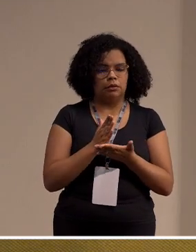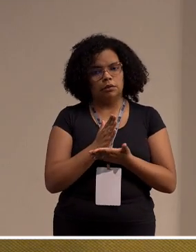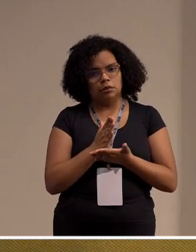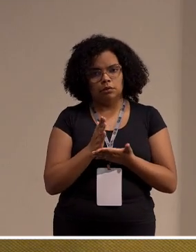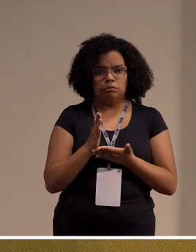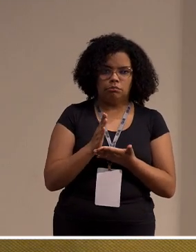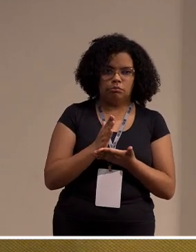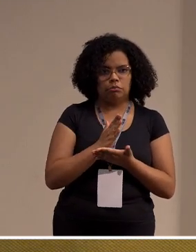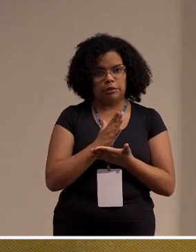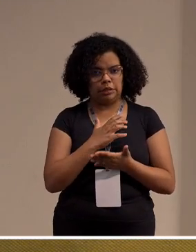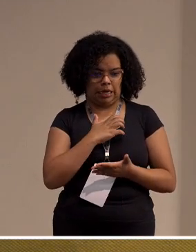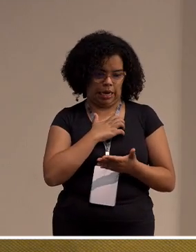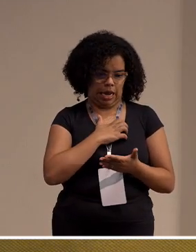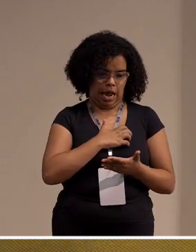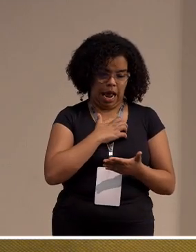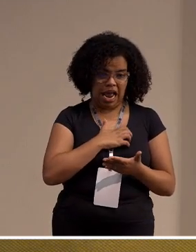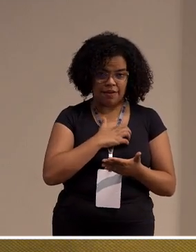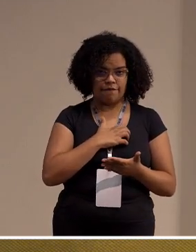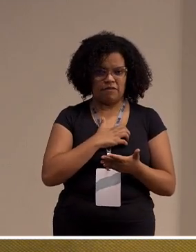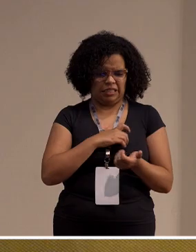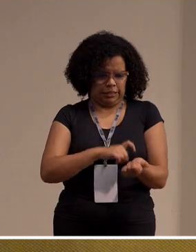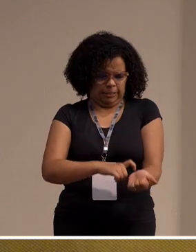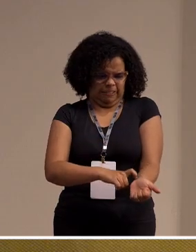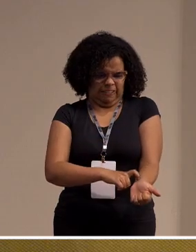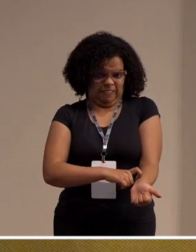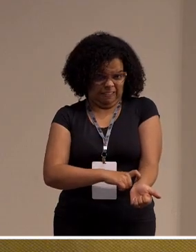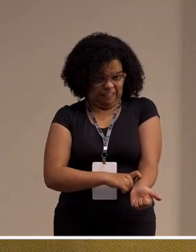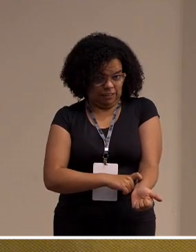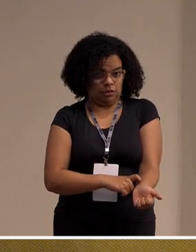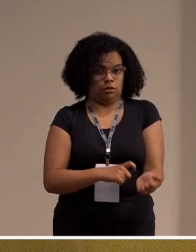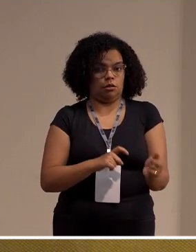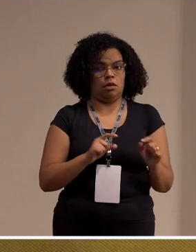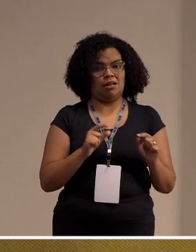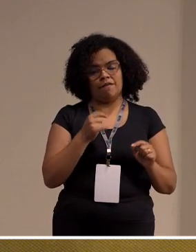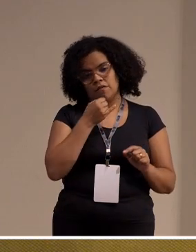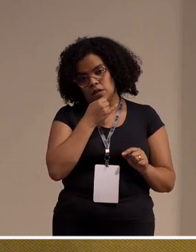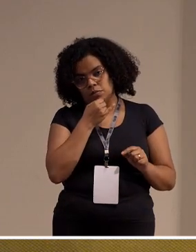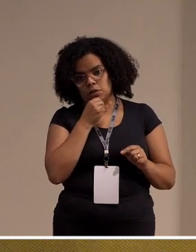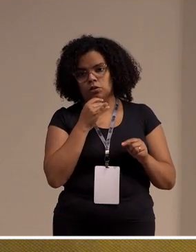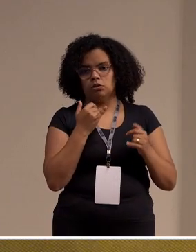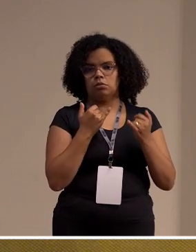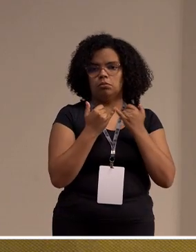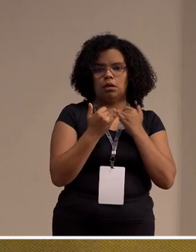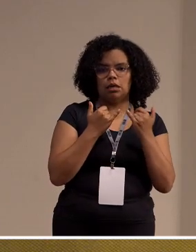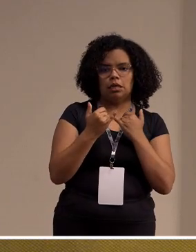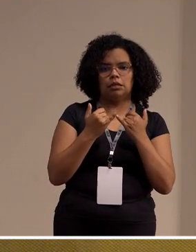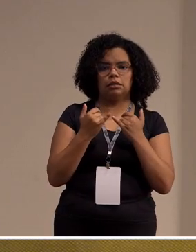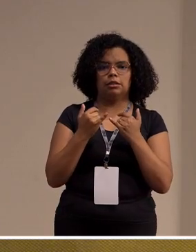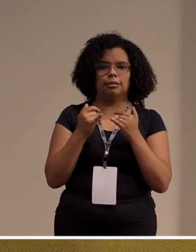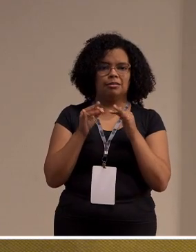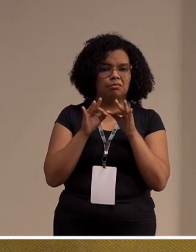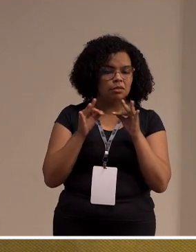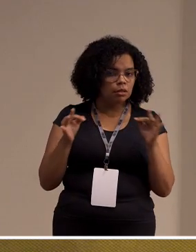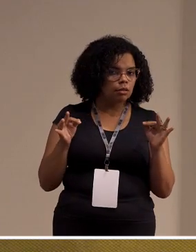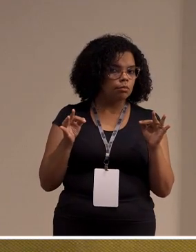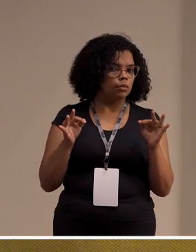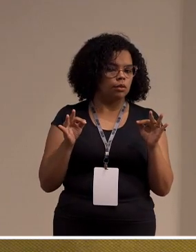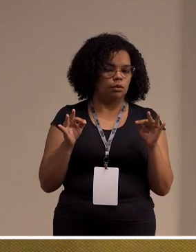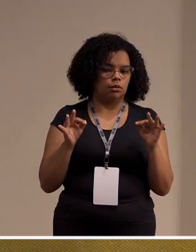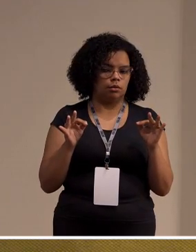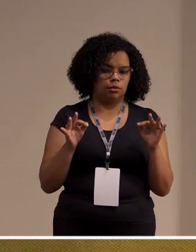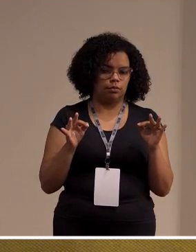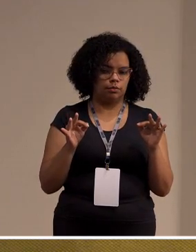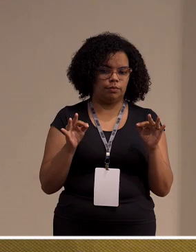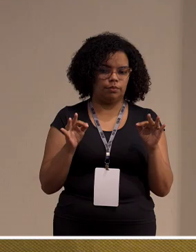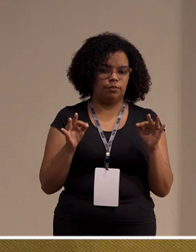anger and despair, right? It seems naive to